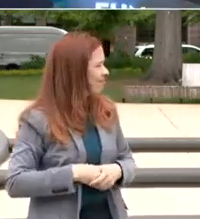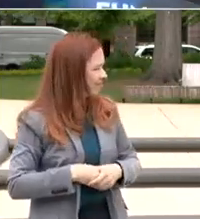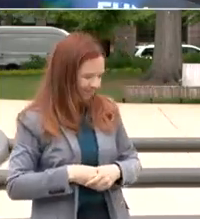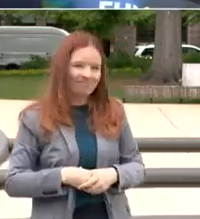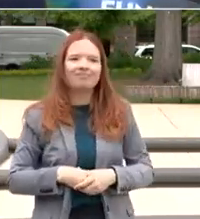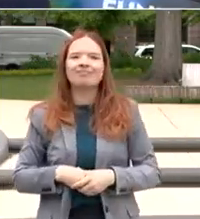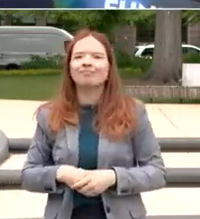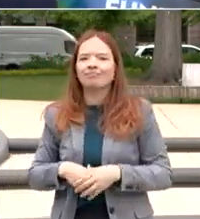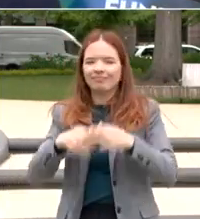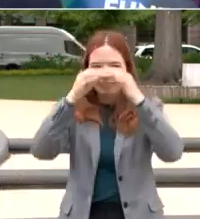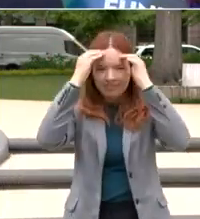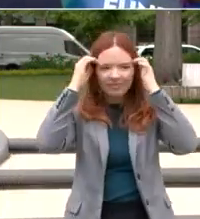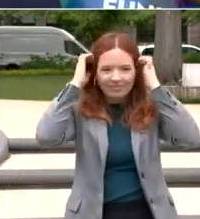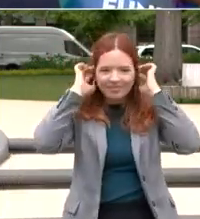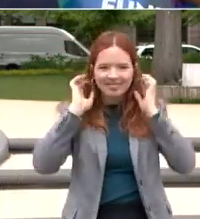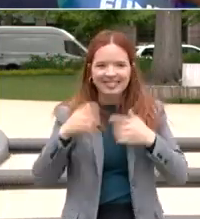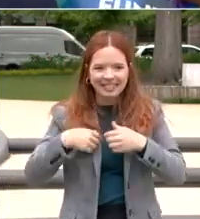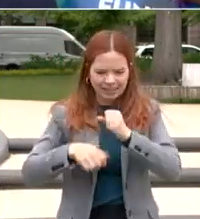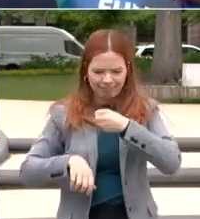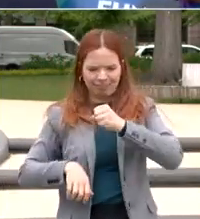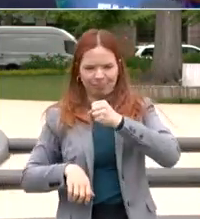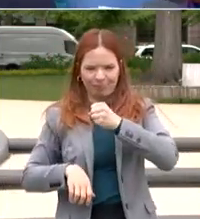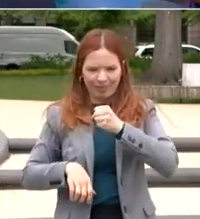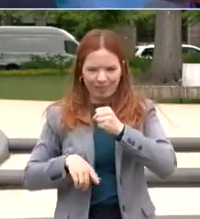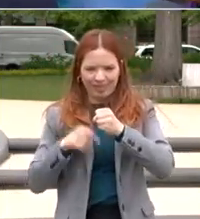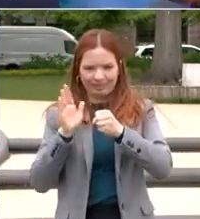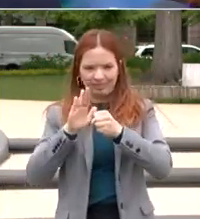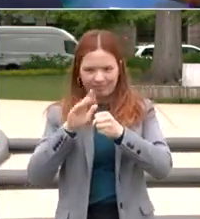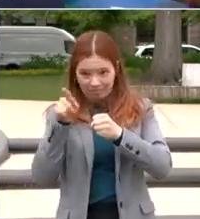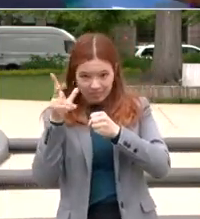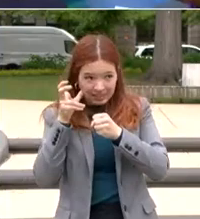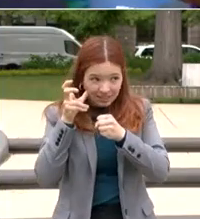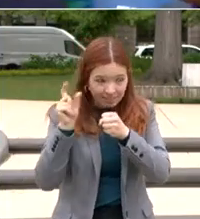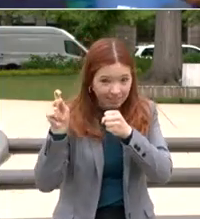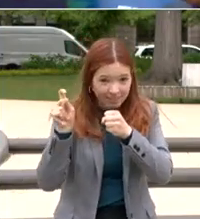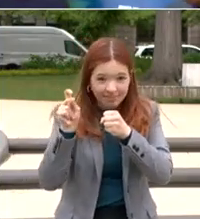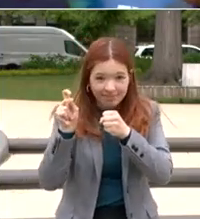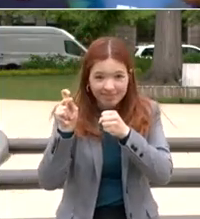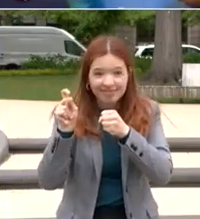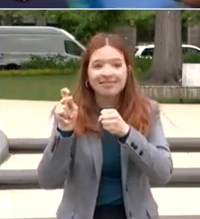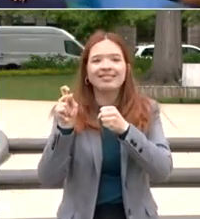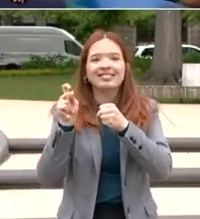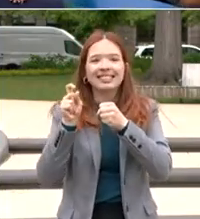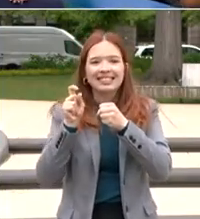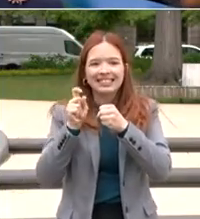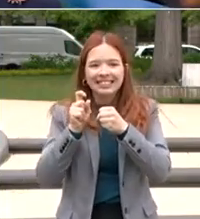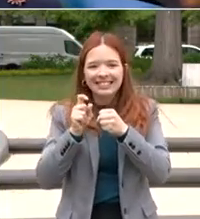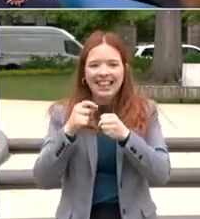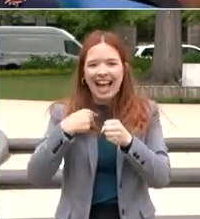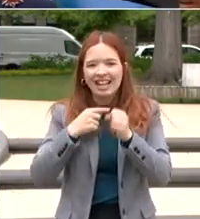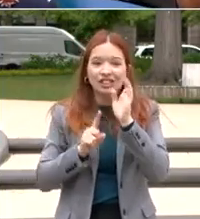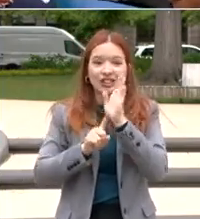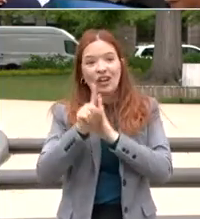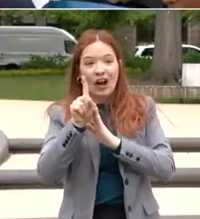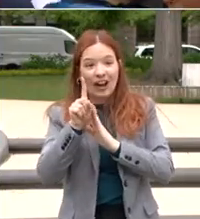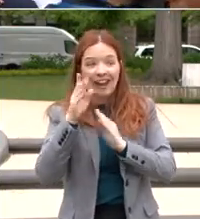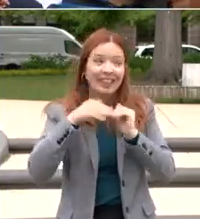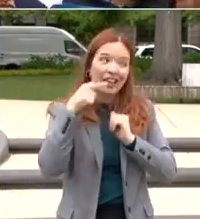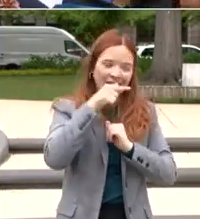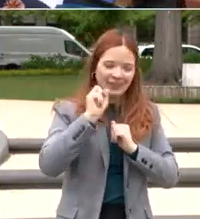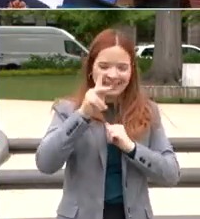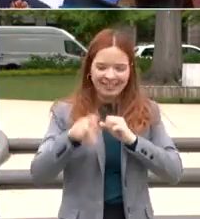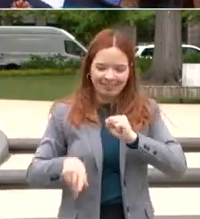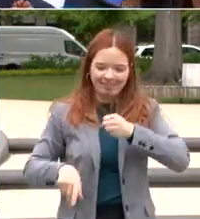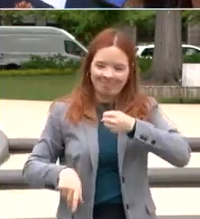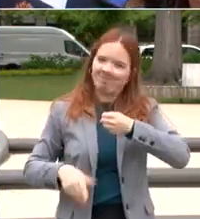Going to move this microphone up a little bit in hopes that you can hear me. I'm a little taller. But first of all, it's great to see you all. Good afternoon.